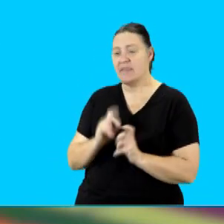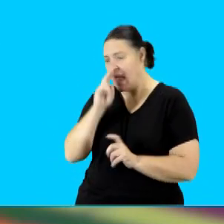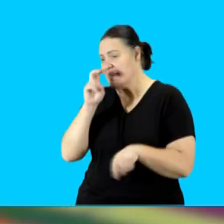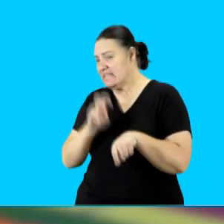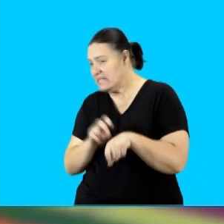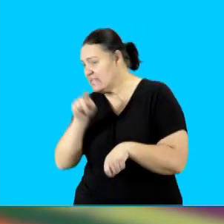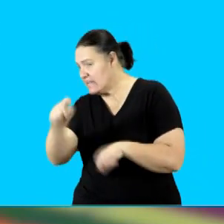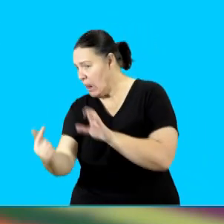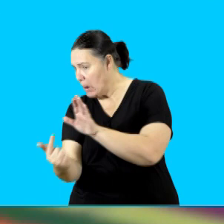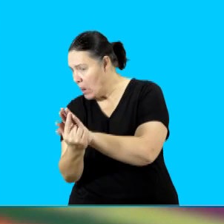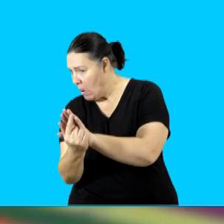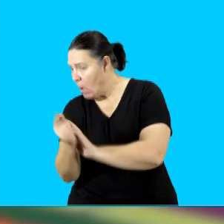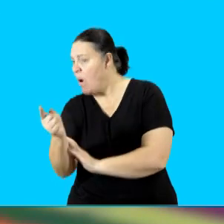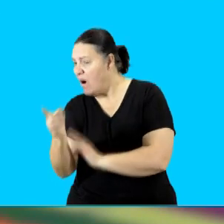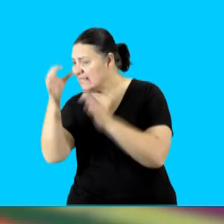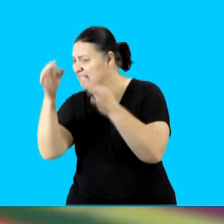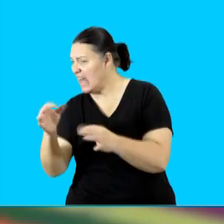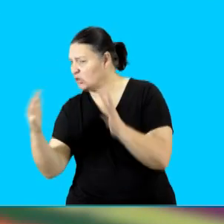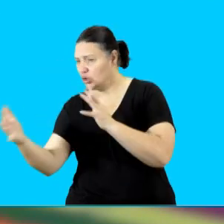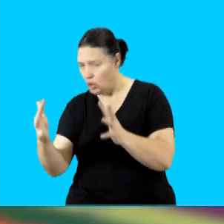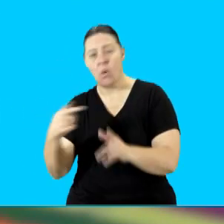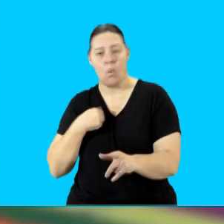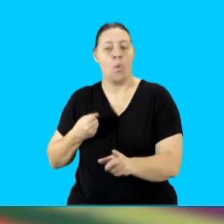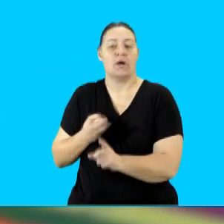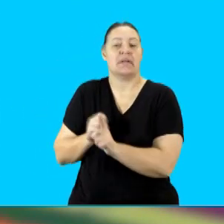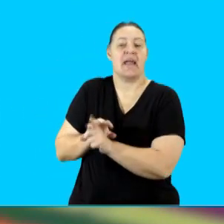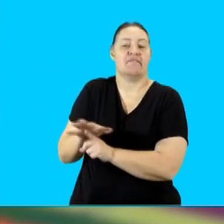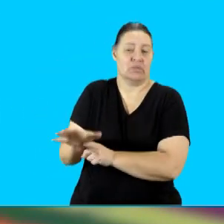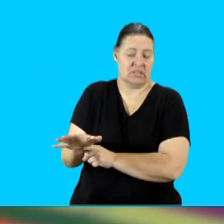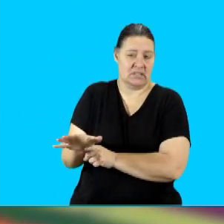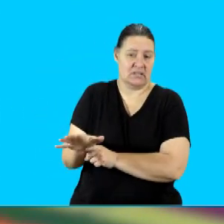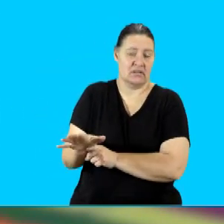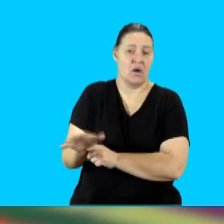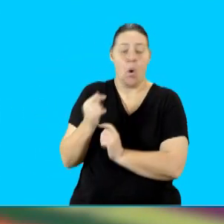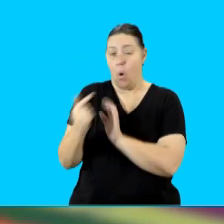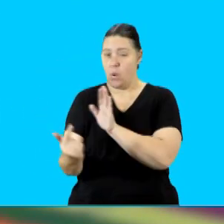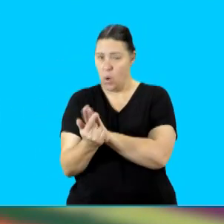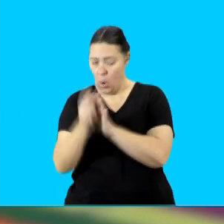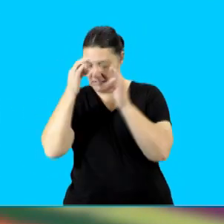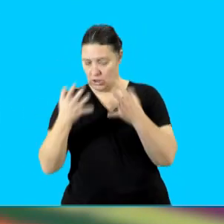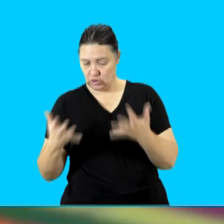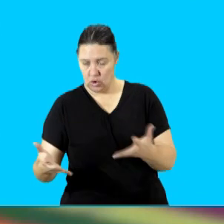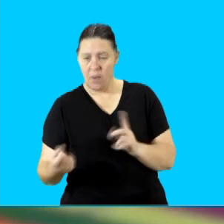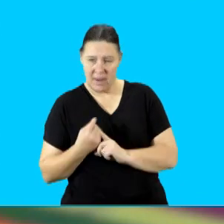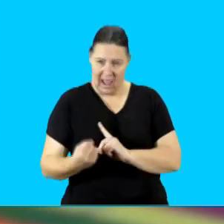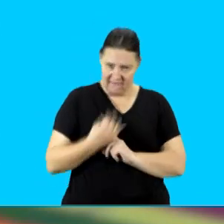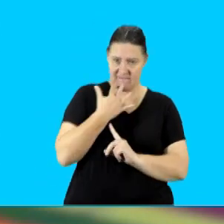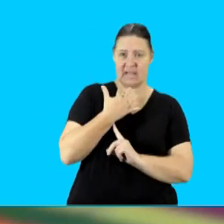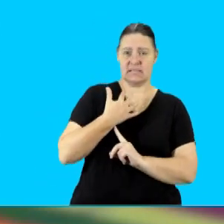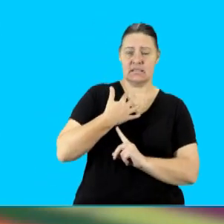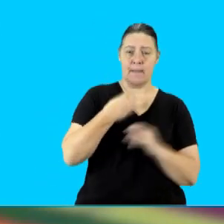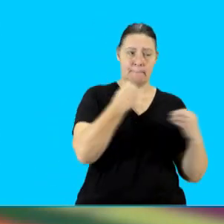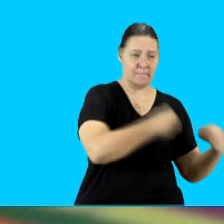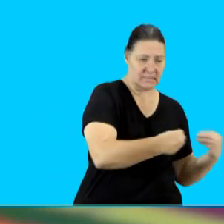try and influence government decision or a law that has been passed by government which affects people